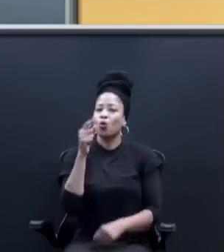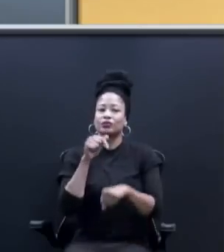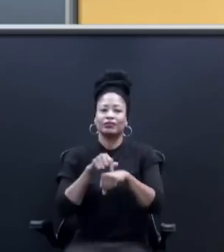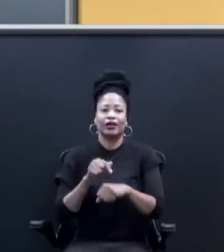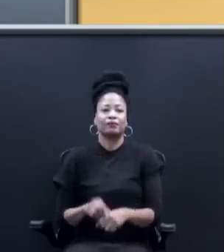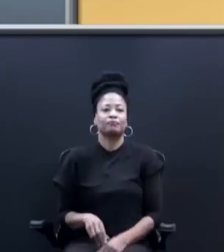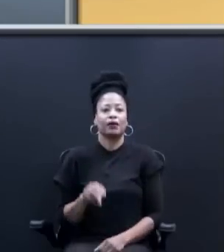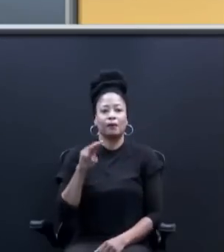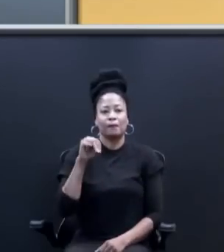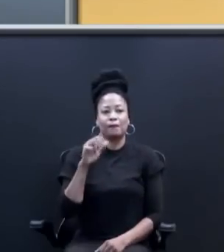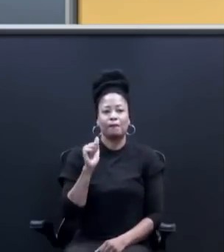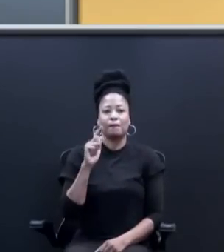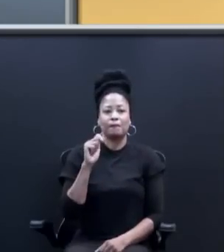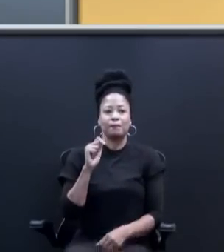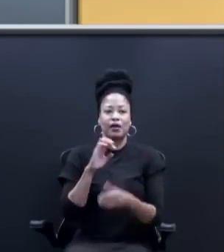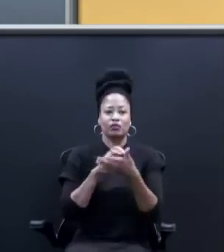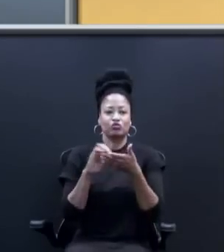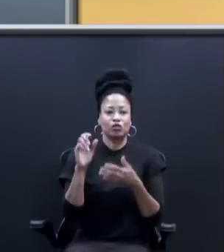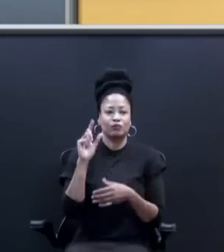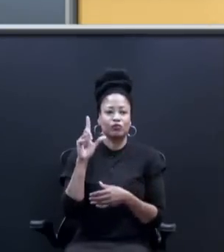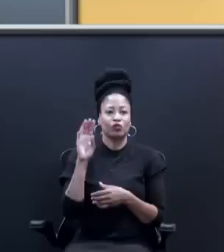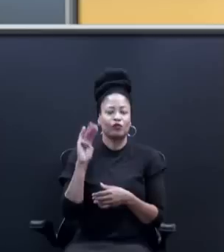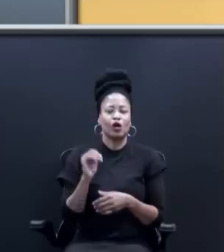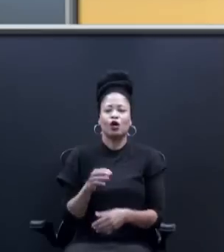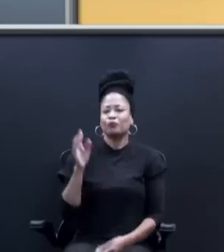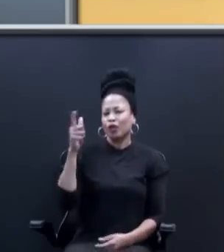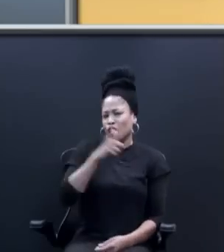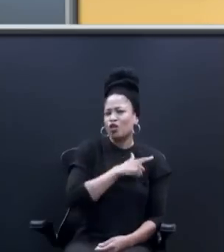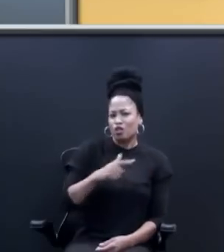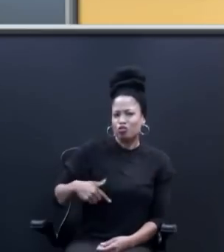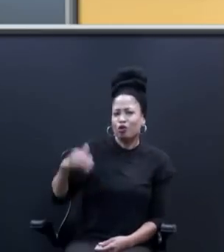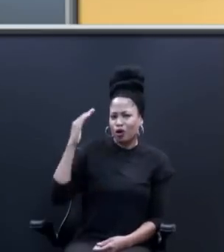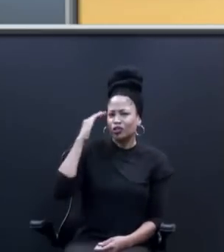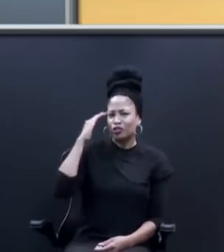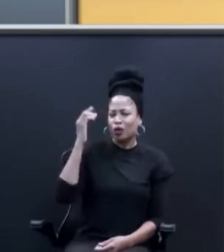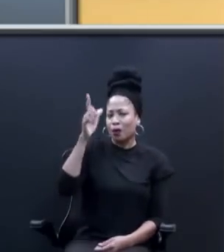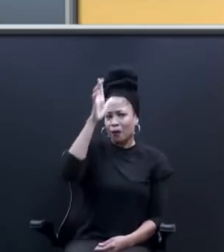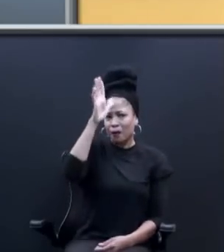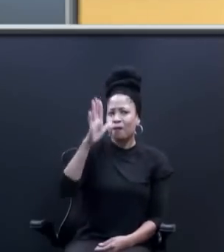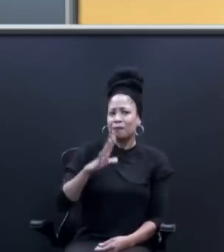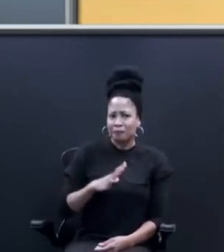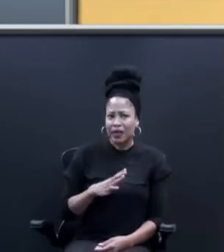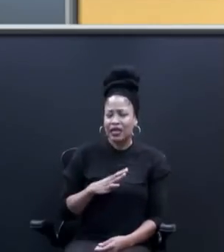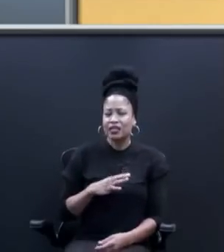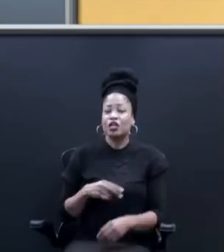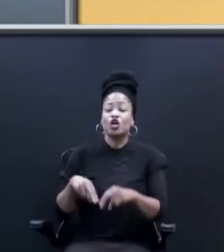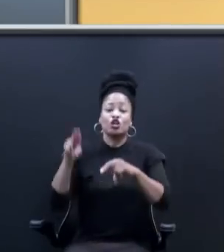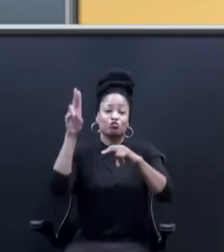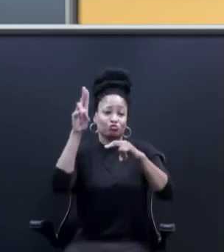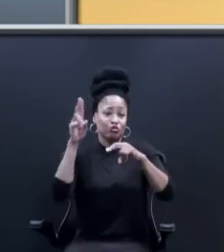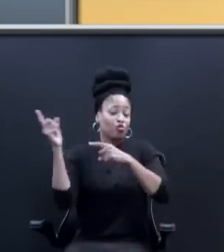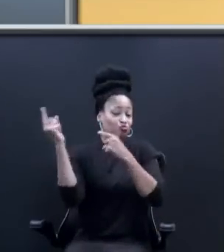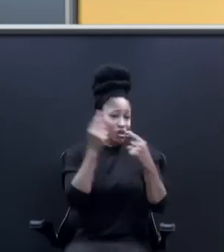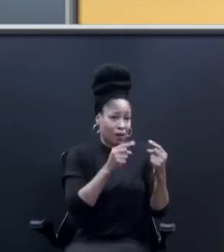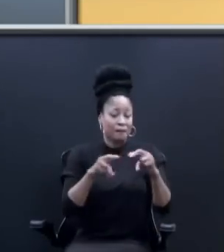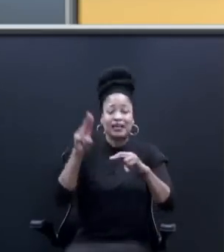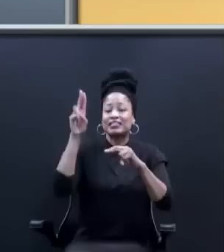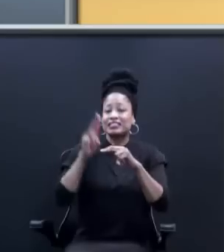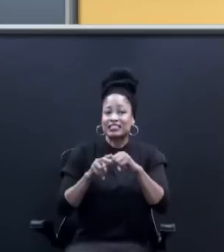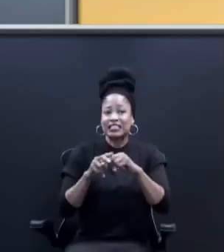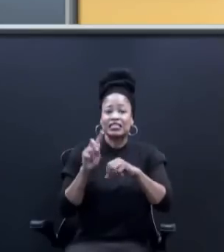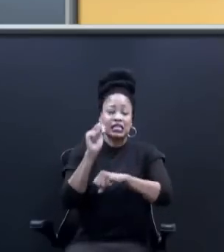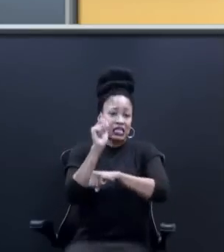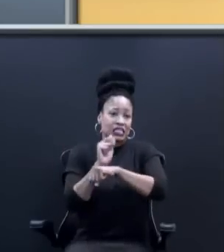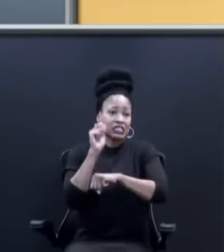and we're going to read verse 7. Because the Lord knows that a man going to come and sit in the temple that's going to be built over there once all